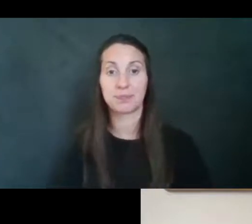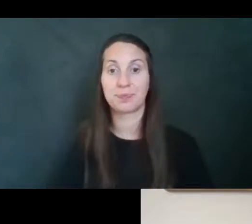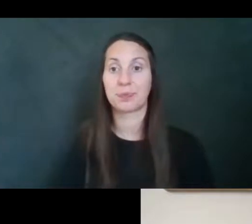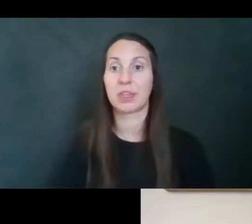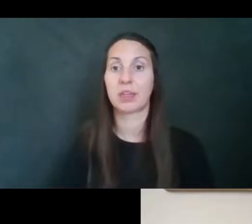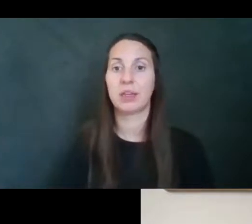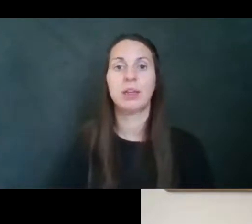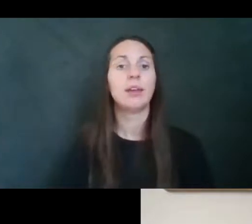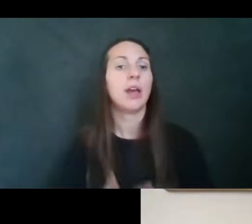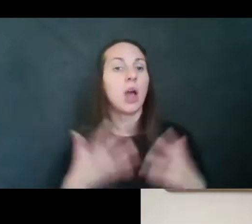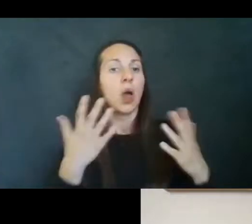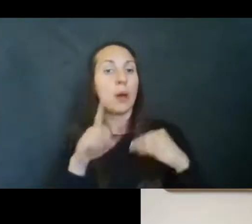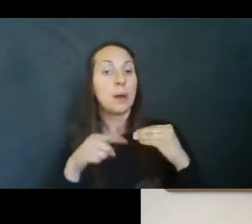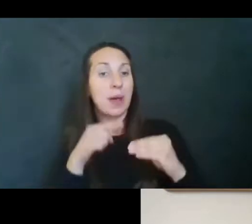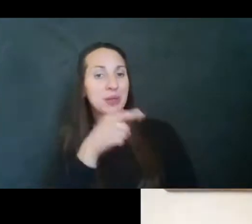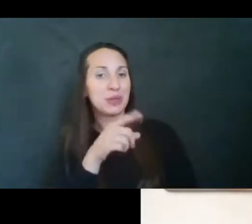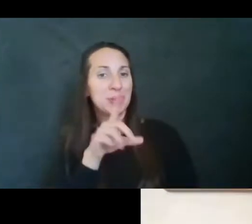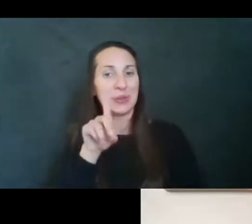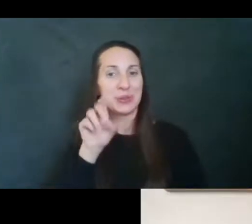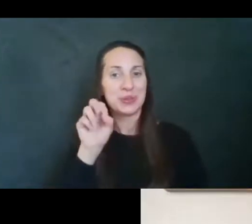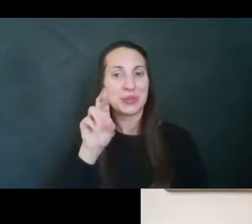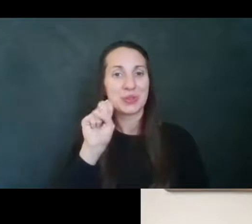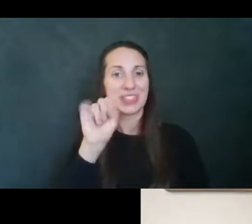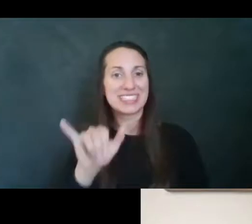What about you, Dorsey?